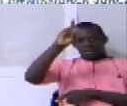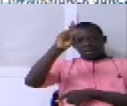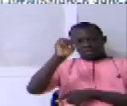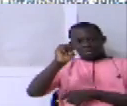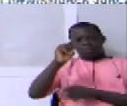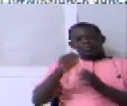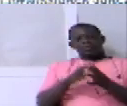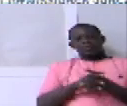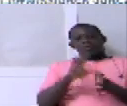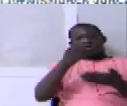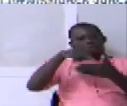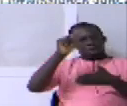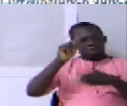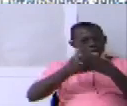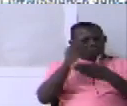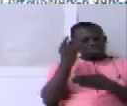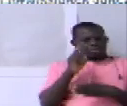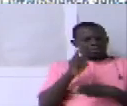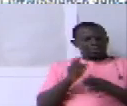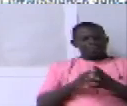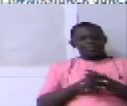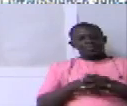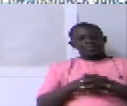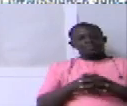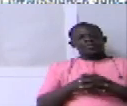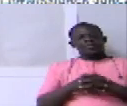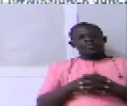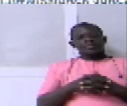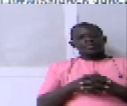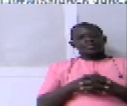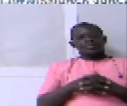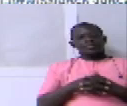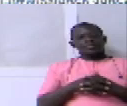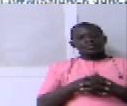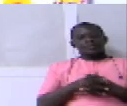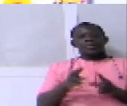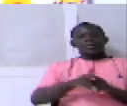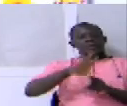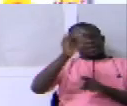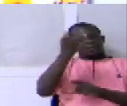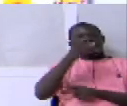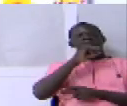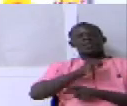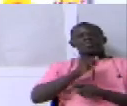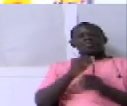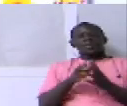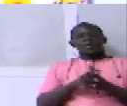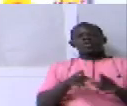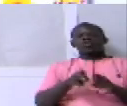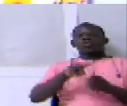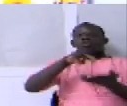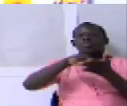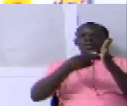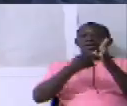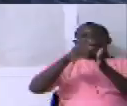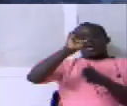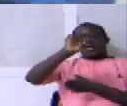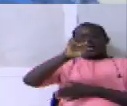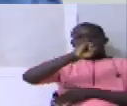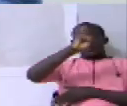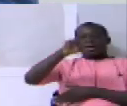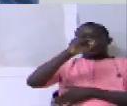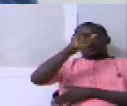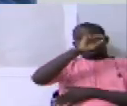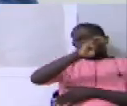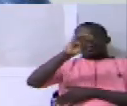tema. Wolem Soriba Konde aning Laminja. Fonte bang. Yes, sir. That's true. So Ijame being your boss,